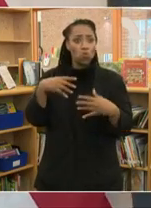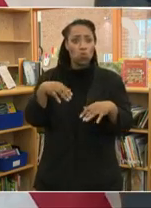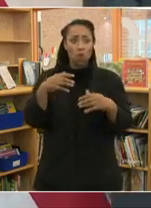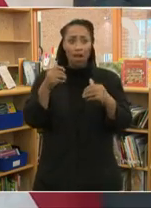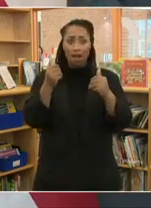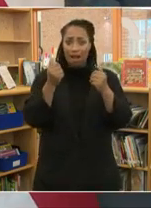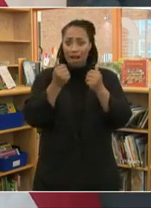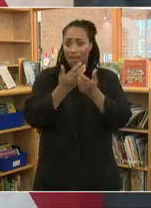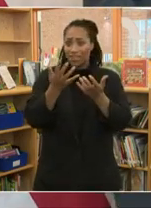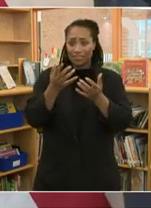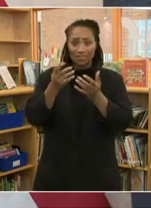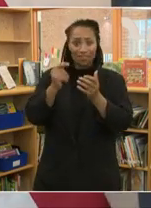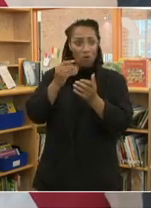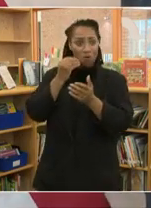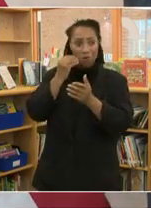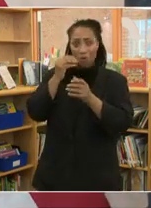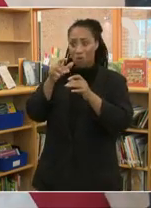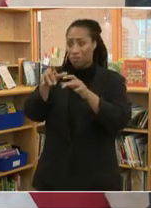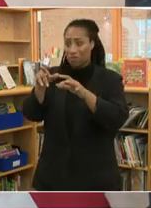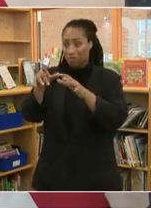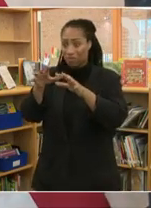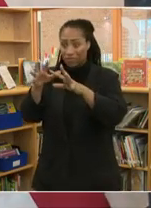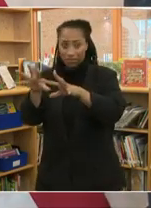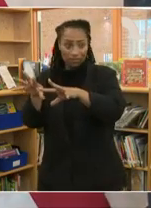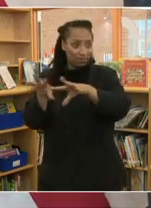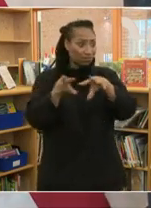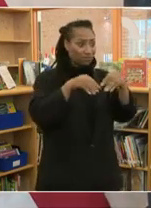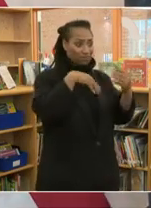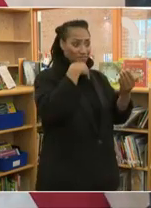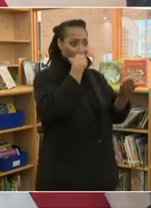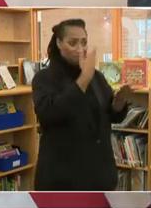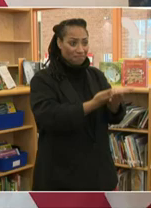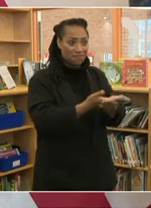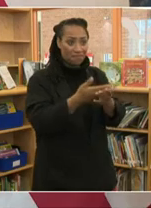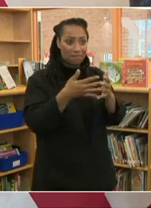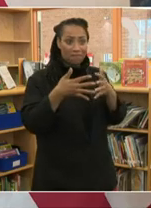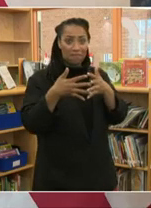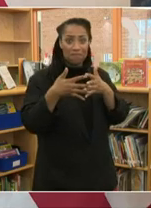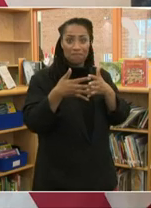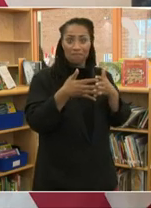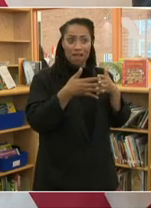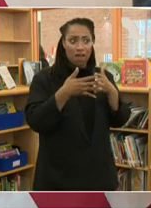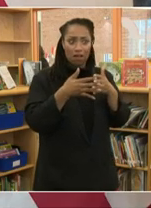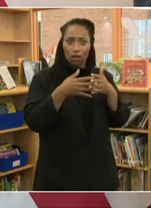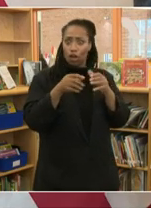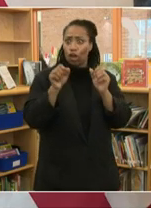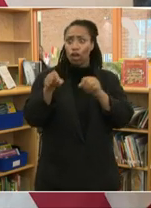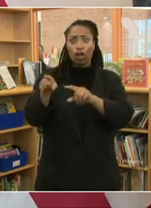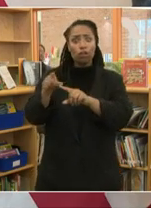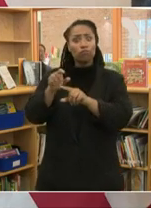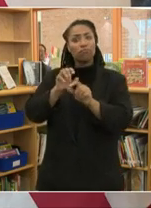that the American dream was possible, she could have gone back to Mexico. She decided to stay in the Bay Area. And I